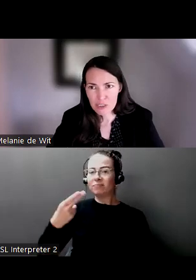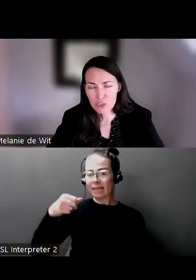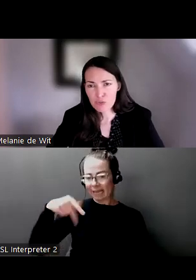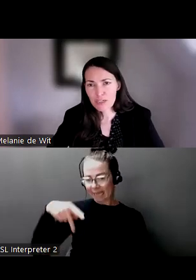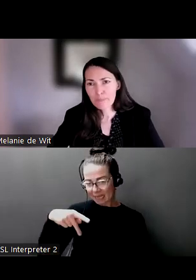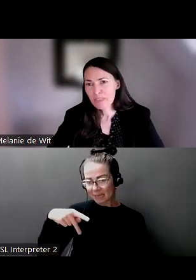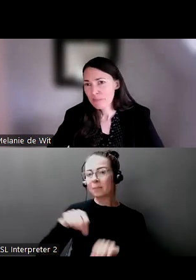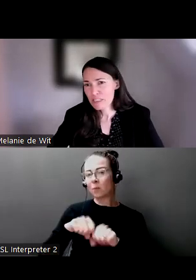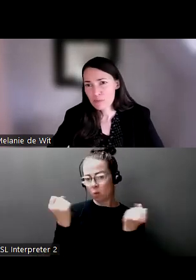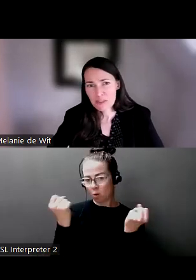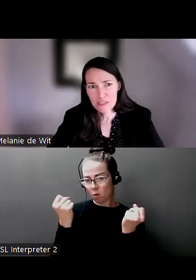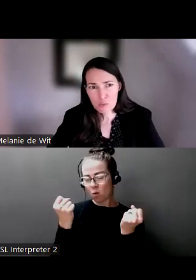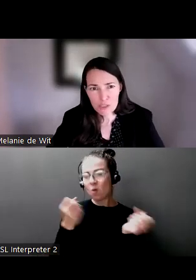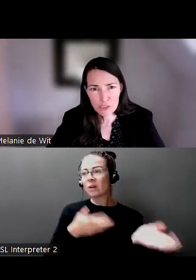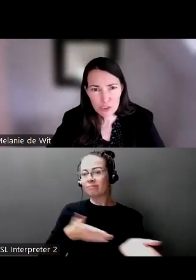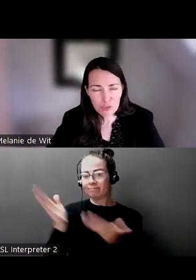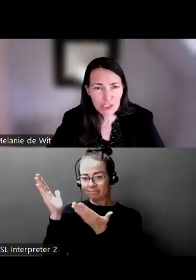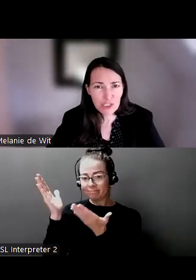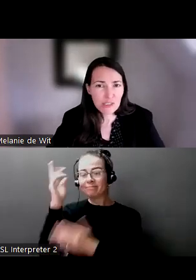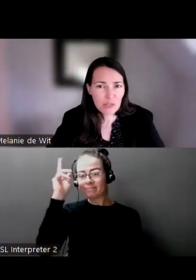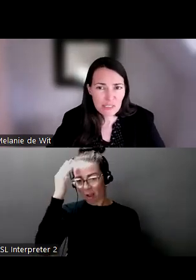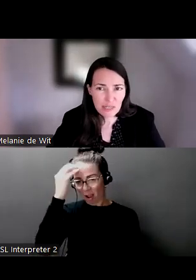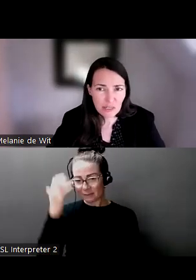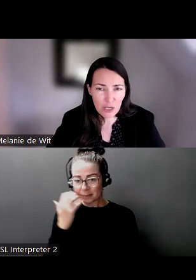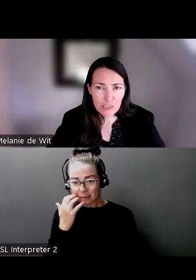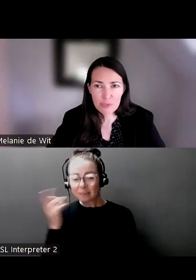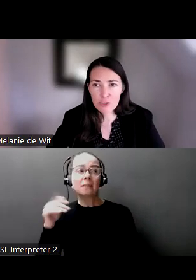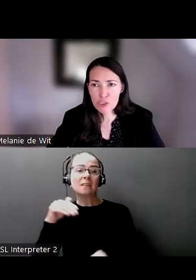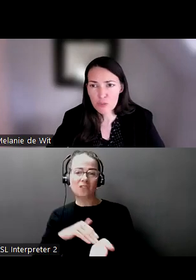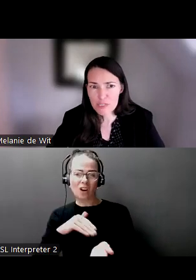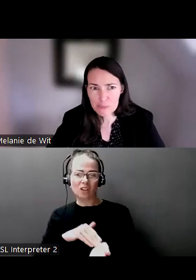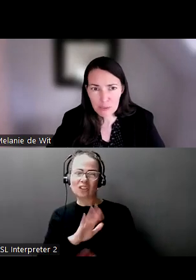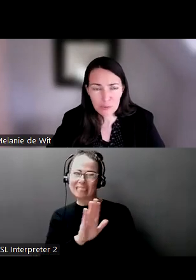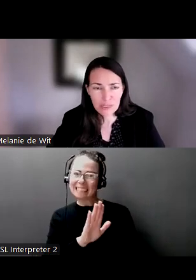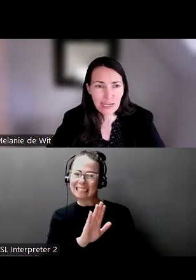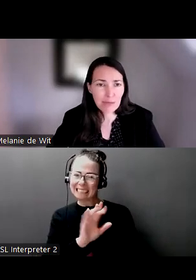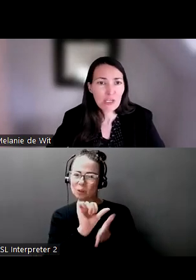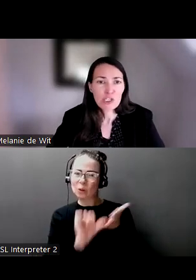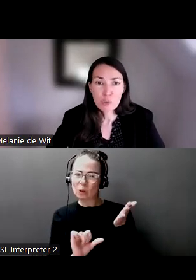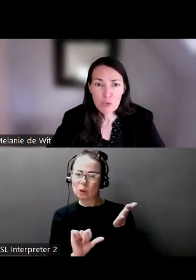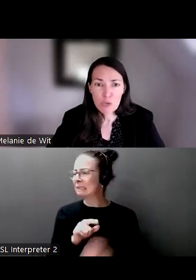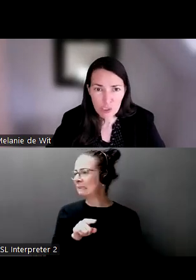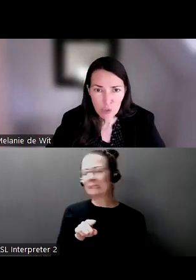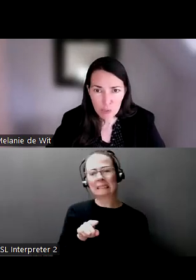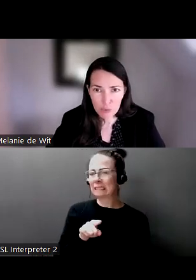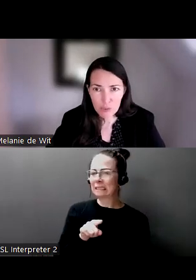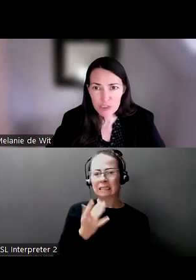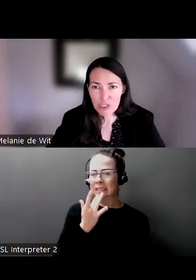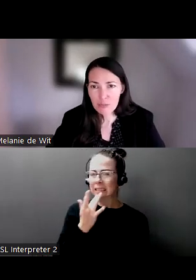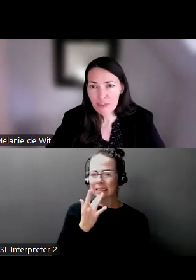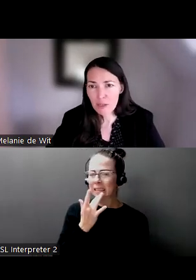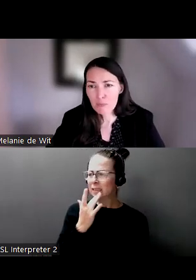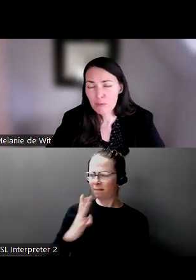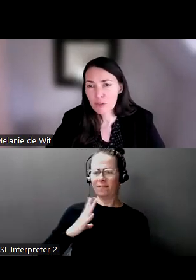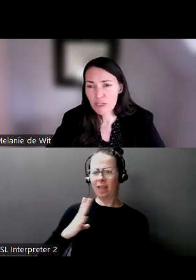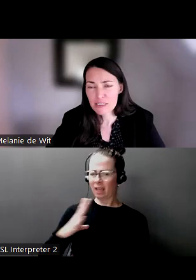recommending surgery. Miss Smith doesn't want surgery. She doesn't want to stay in hospital. She worries about rehab. She wants to go home in a wheelchair